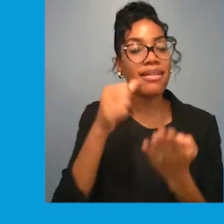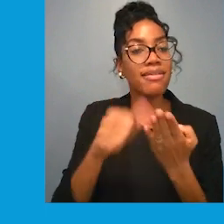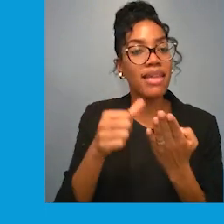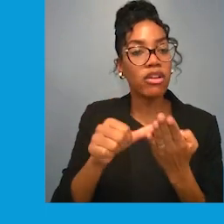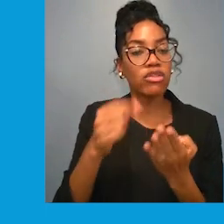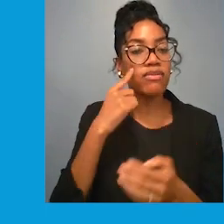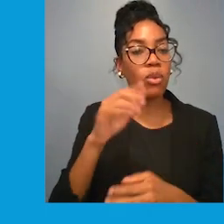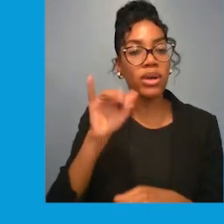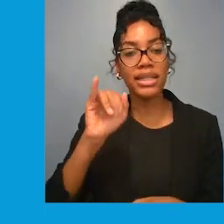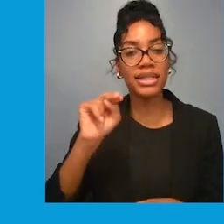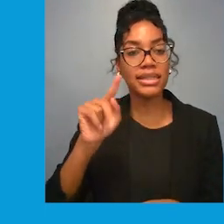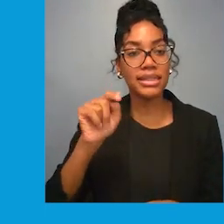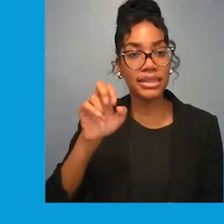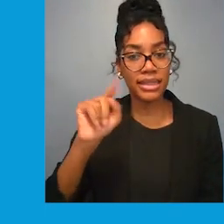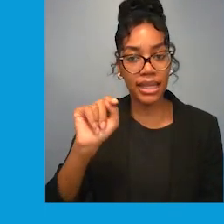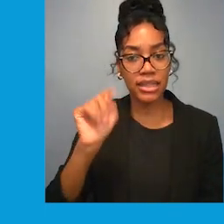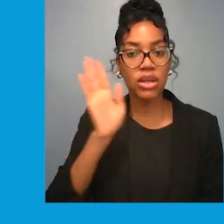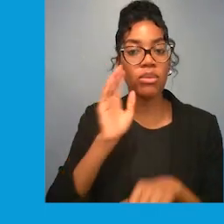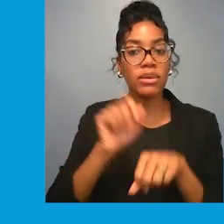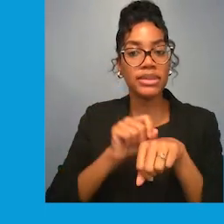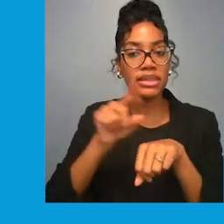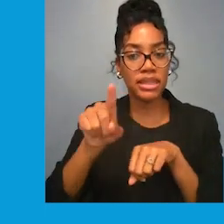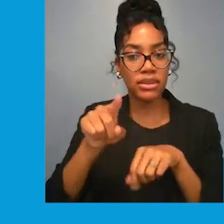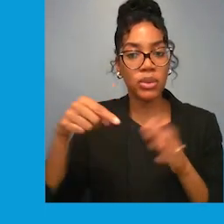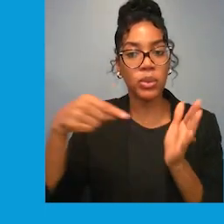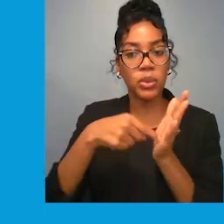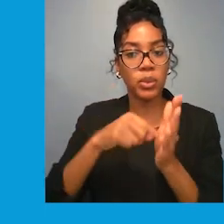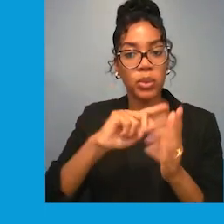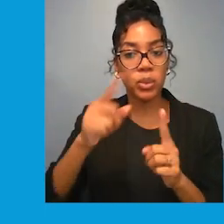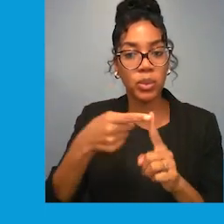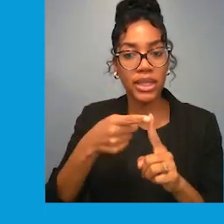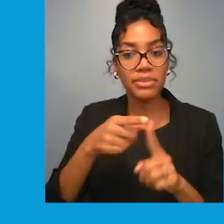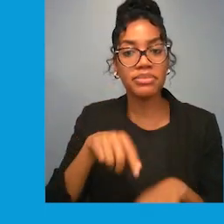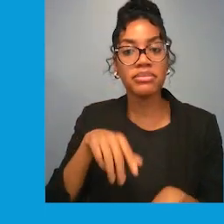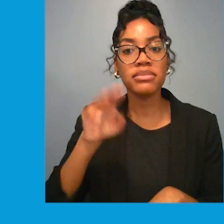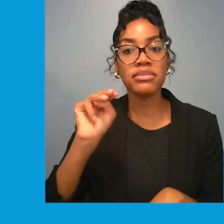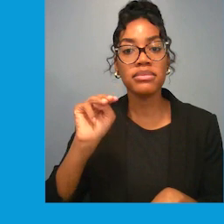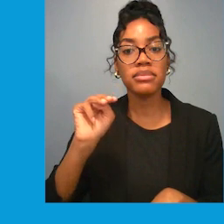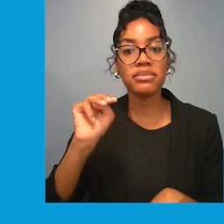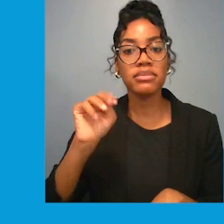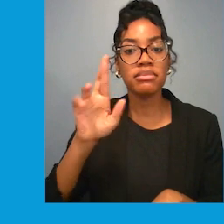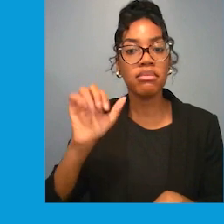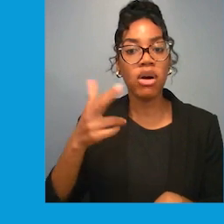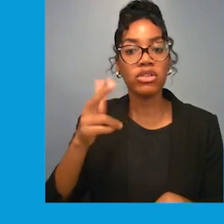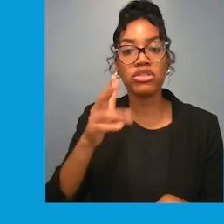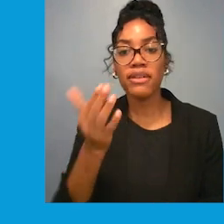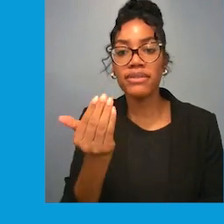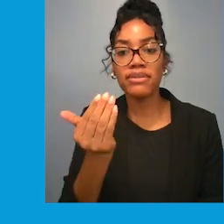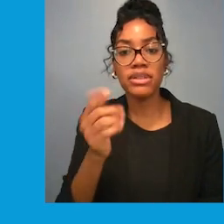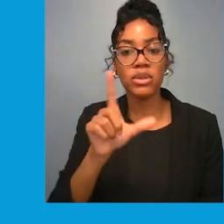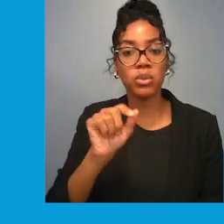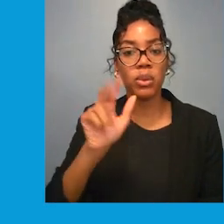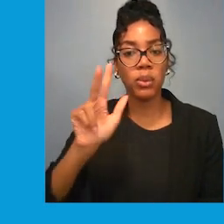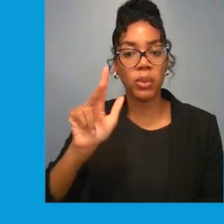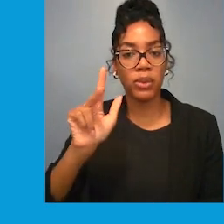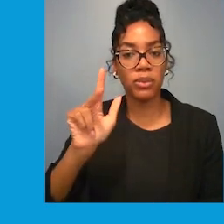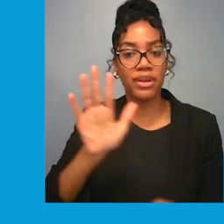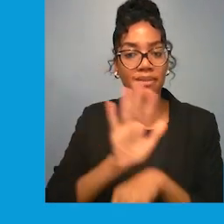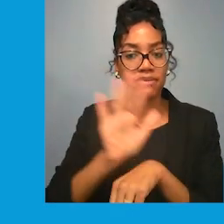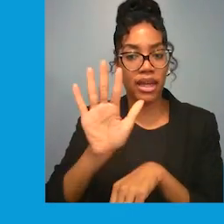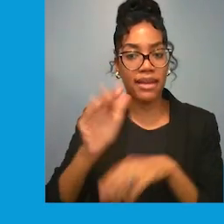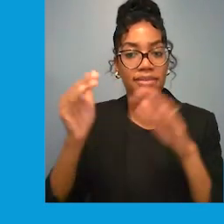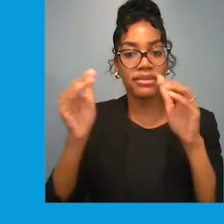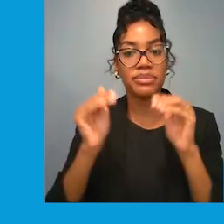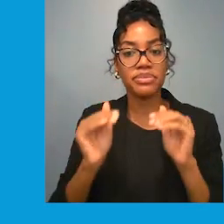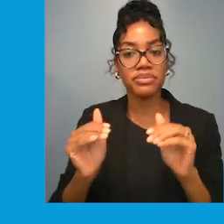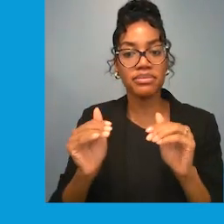each to the national competition by March 30th, 2023. So for you as a student, the